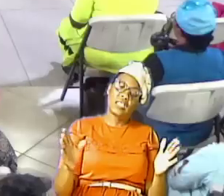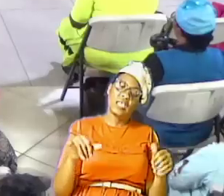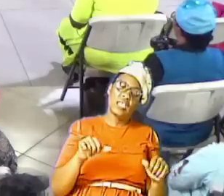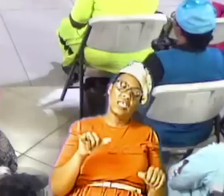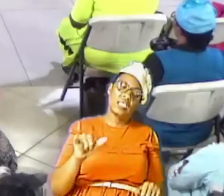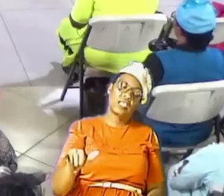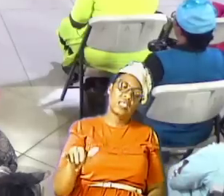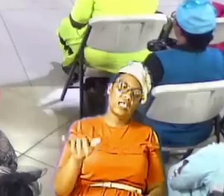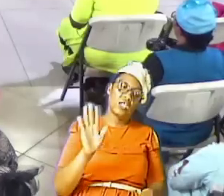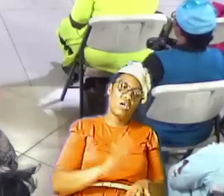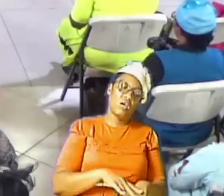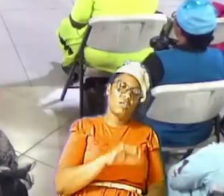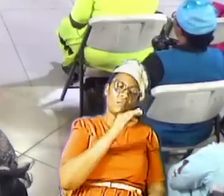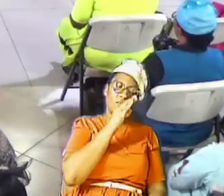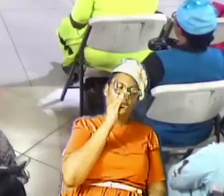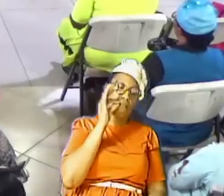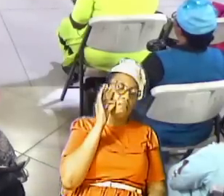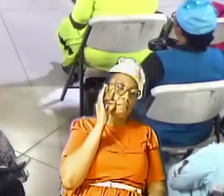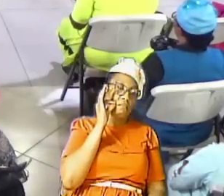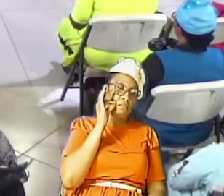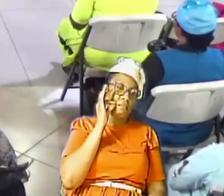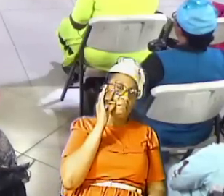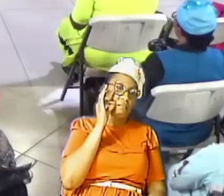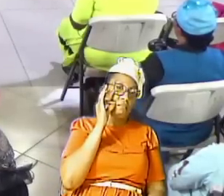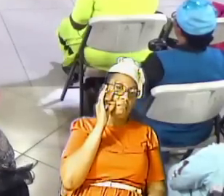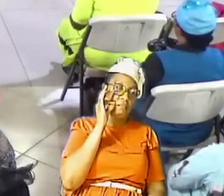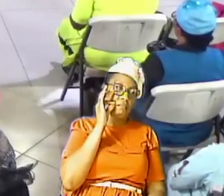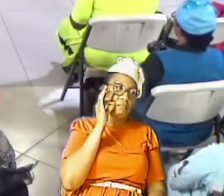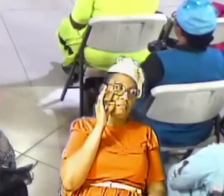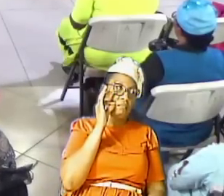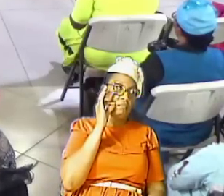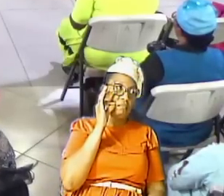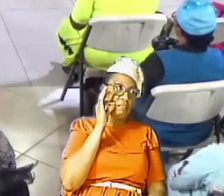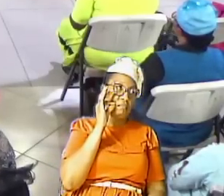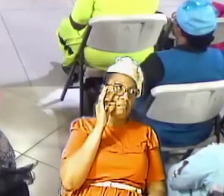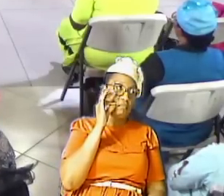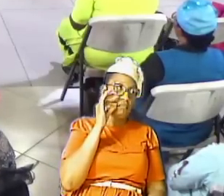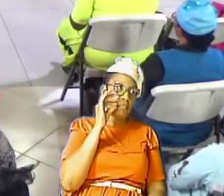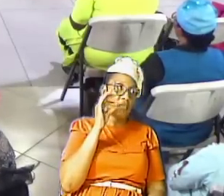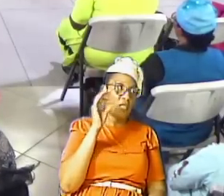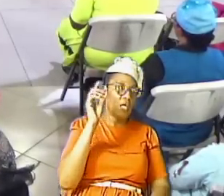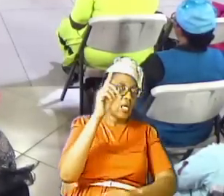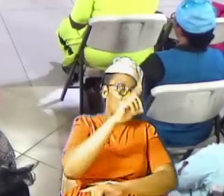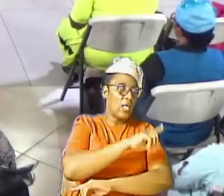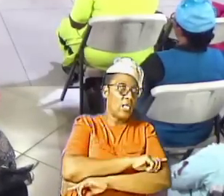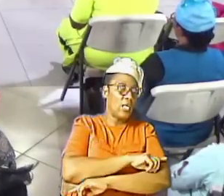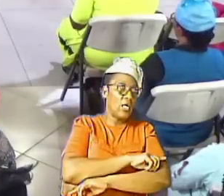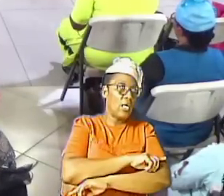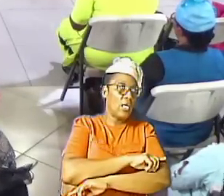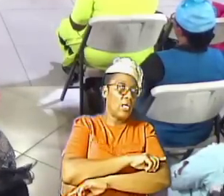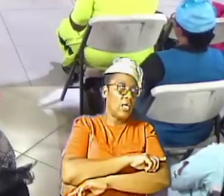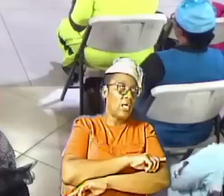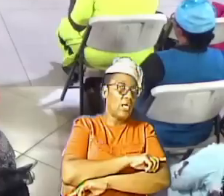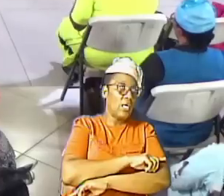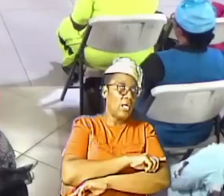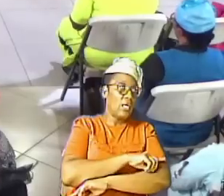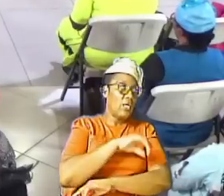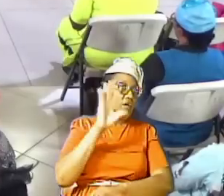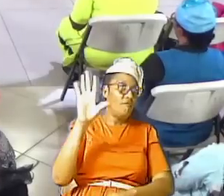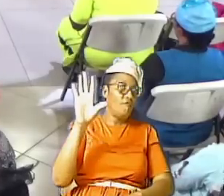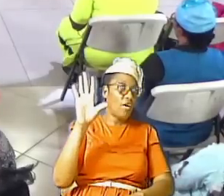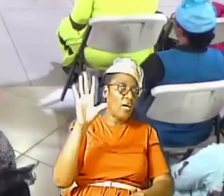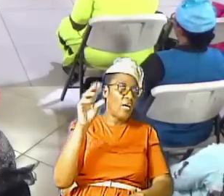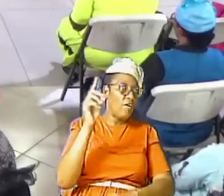on fasting. Day 3 for some, day 5 for some, and some